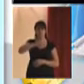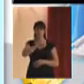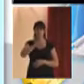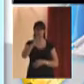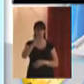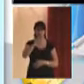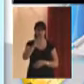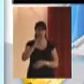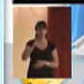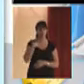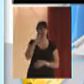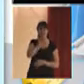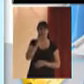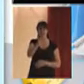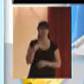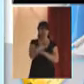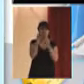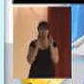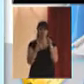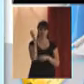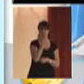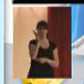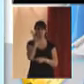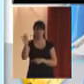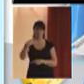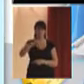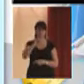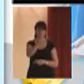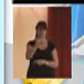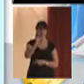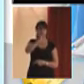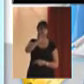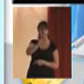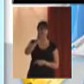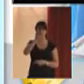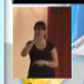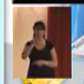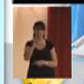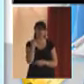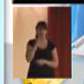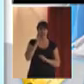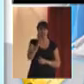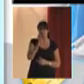Minalao @Kanta ? Well, you can see here on the screen